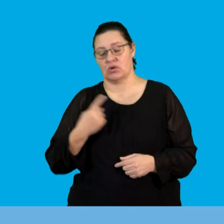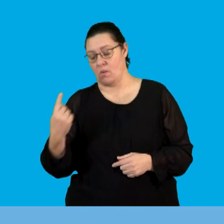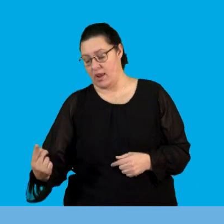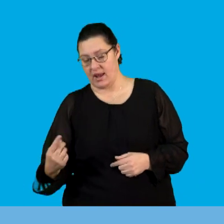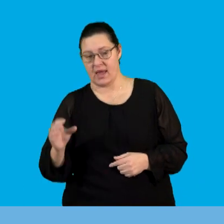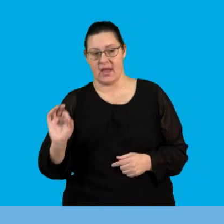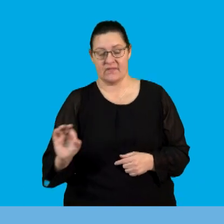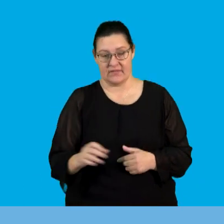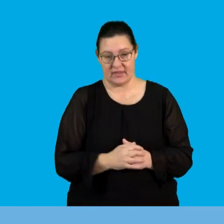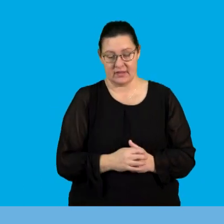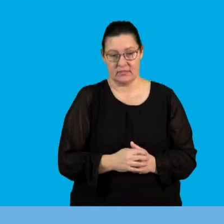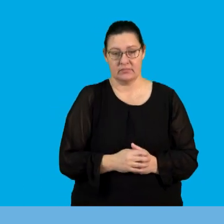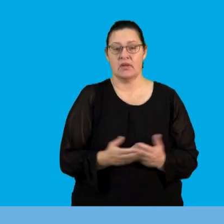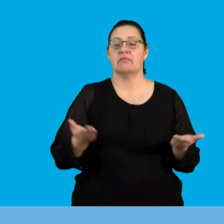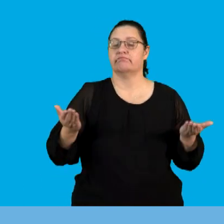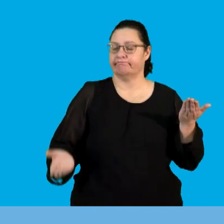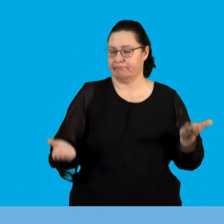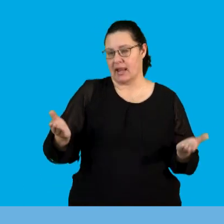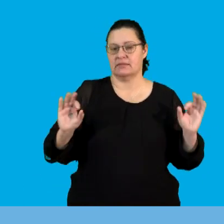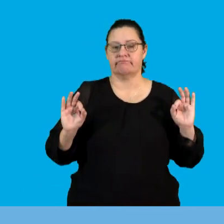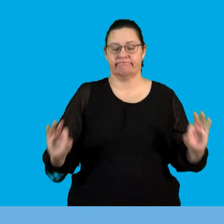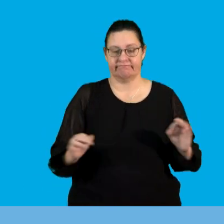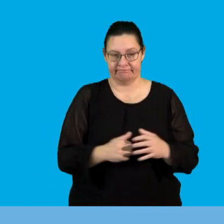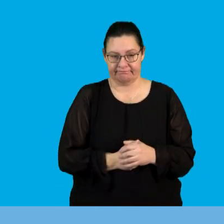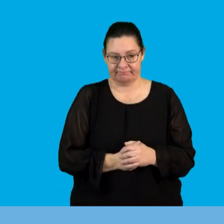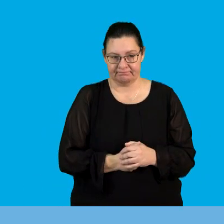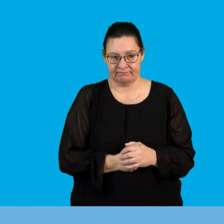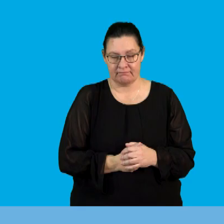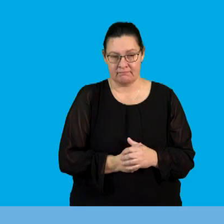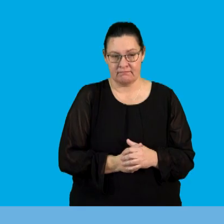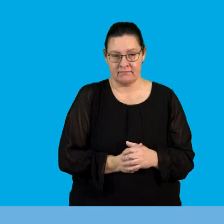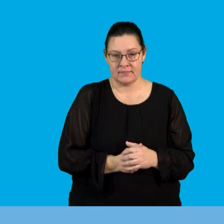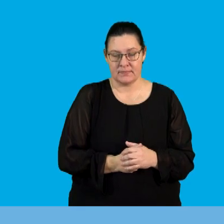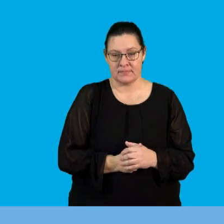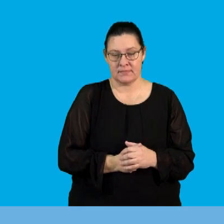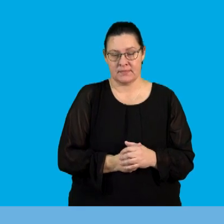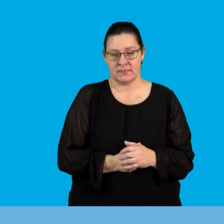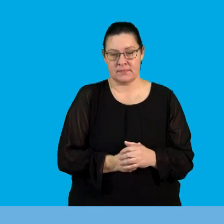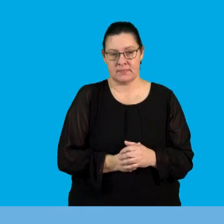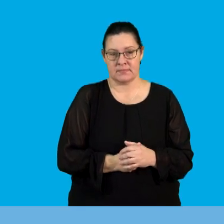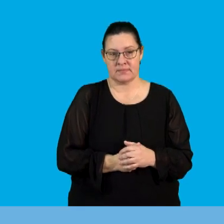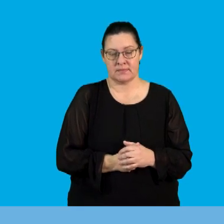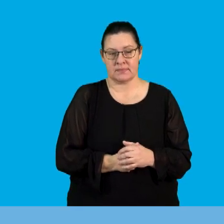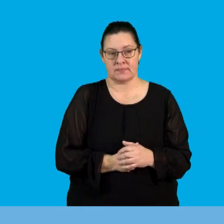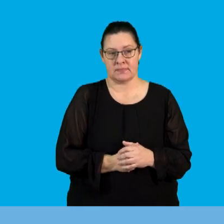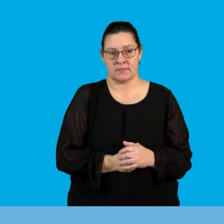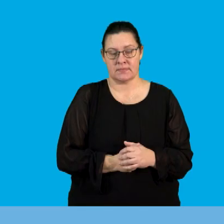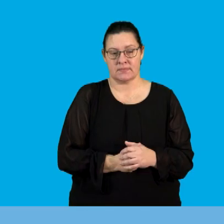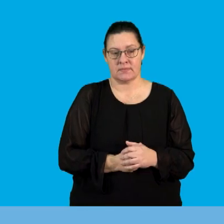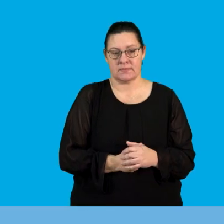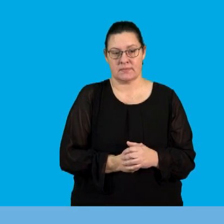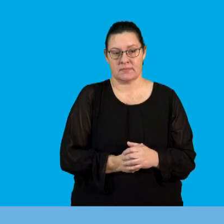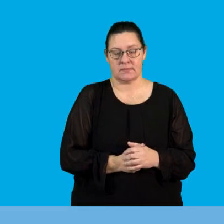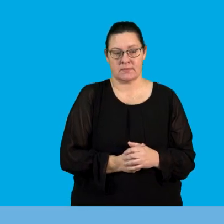left-hand side and 1 oxygen on the right-hand side. So all those particular elements of this particular reaction, they are